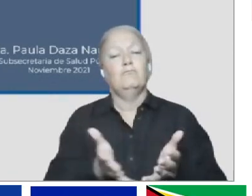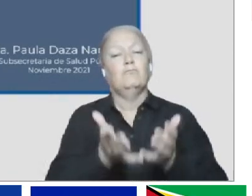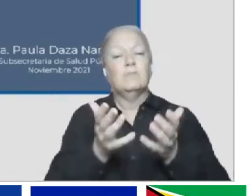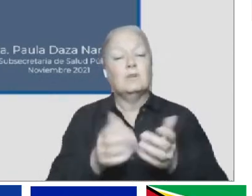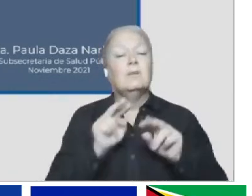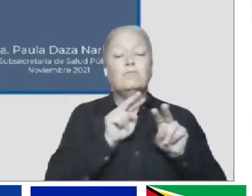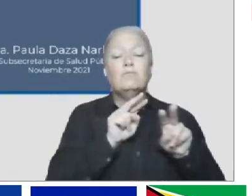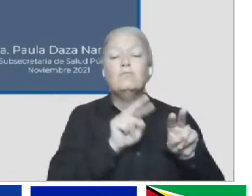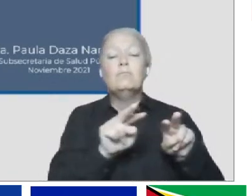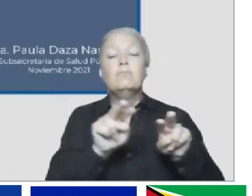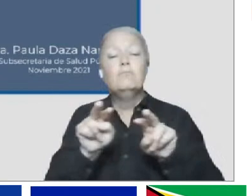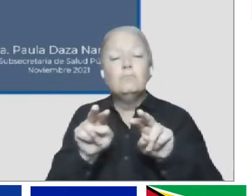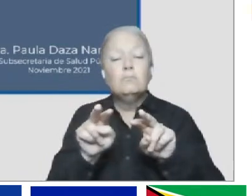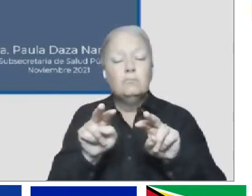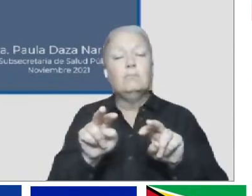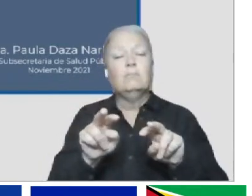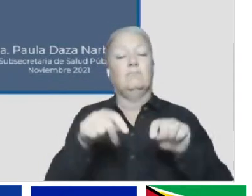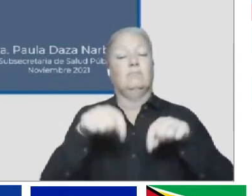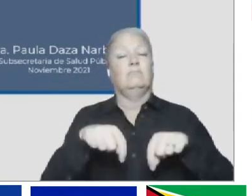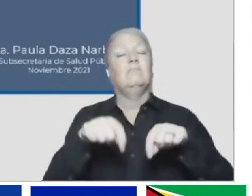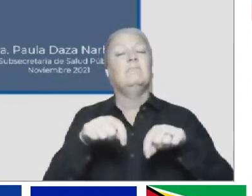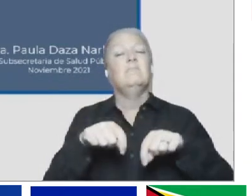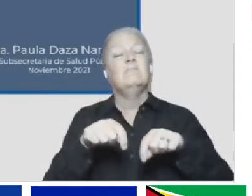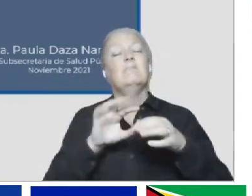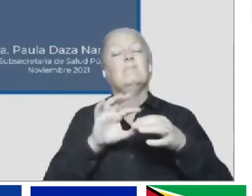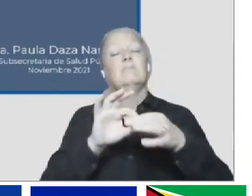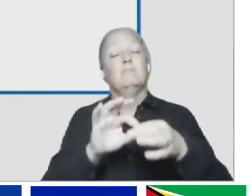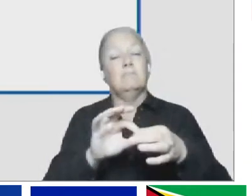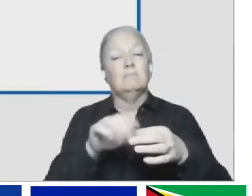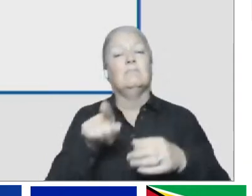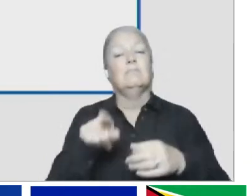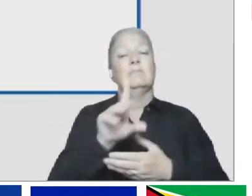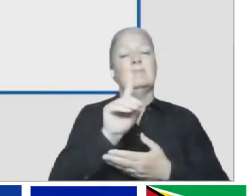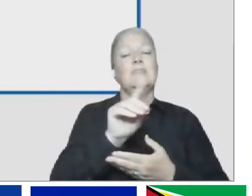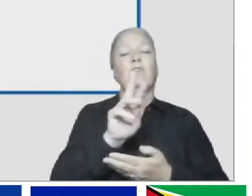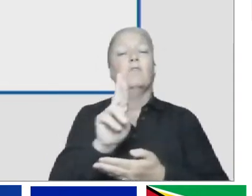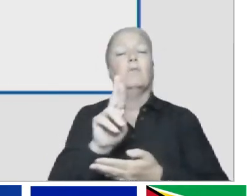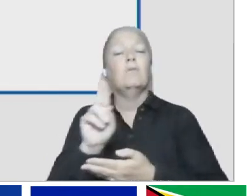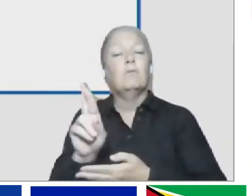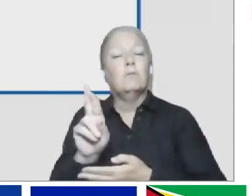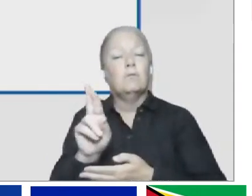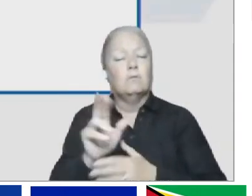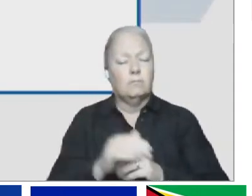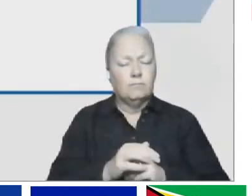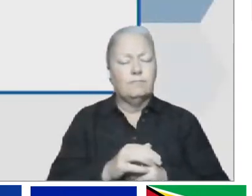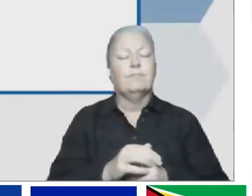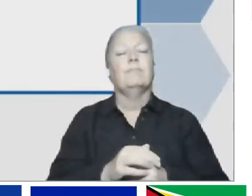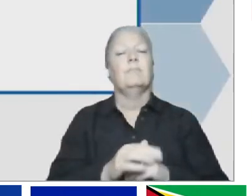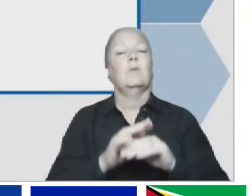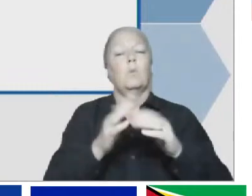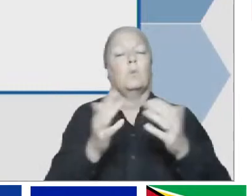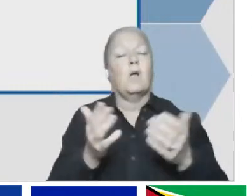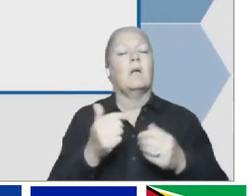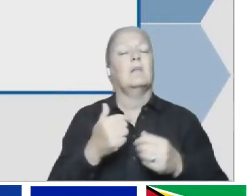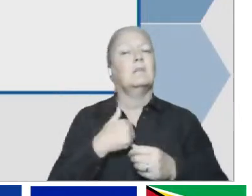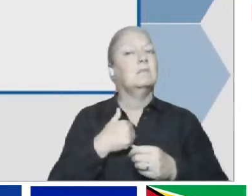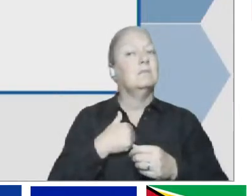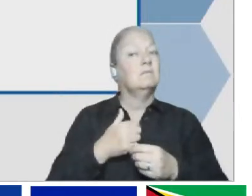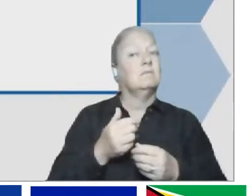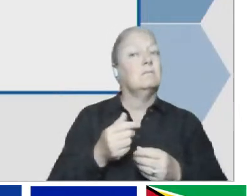disaster risk governance and lessons learned from COVID-19, I would like to mention